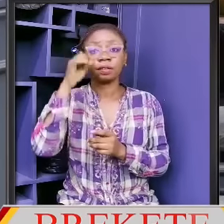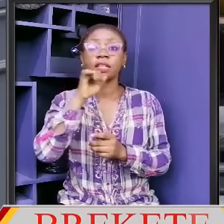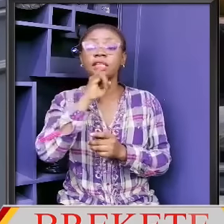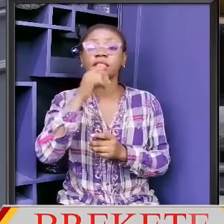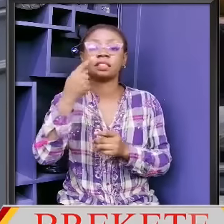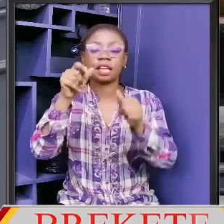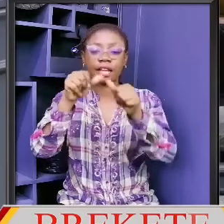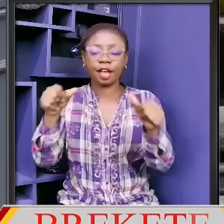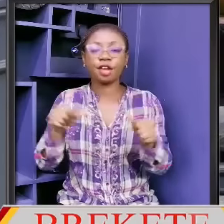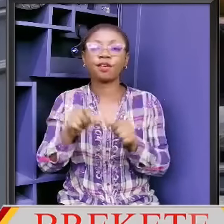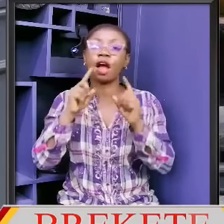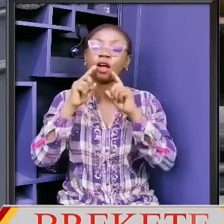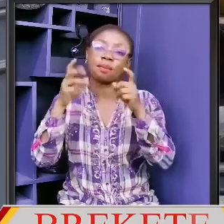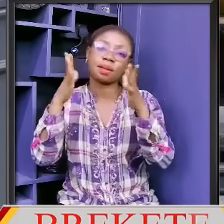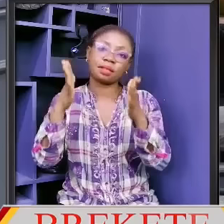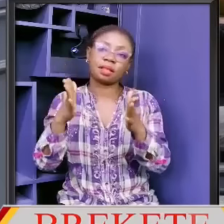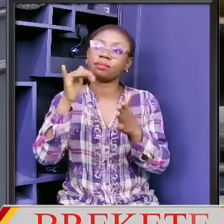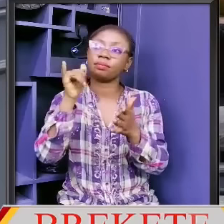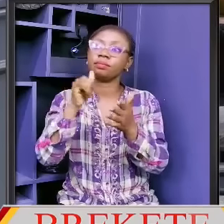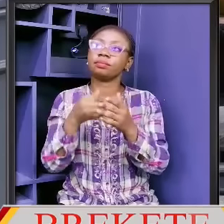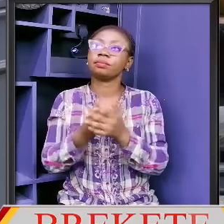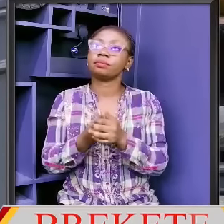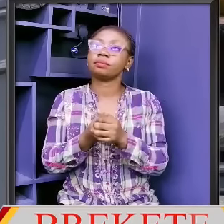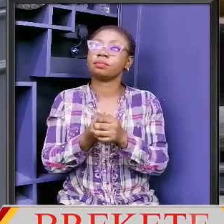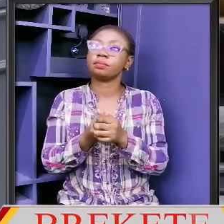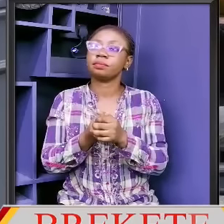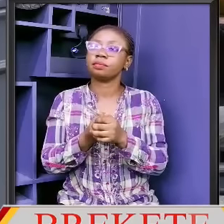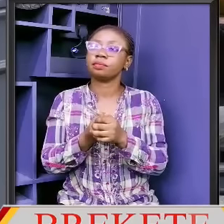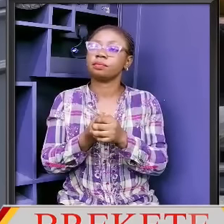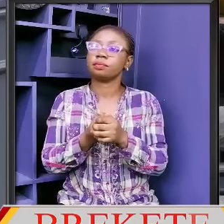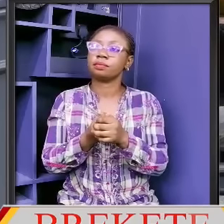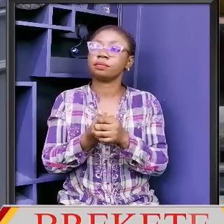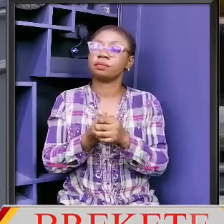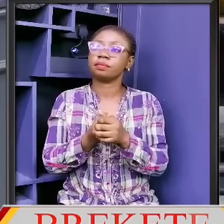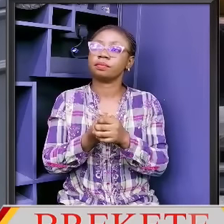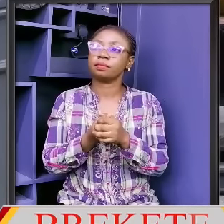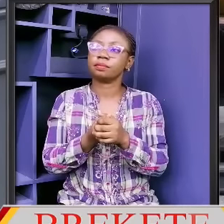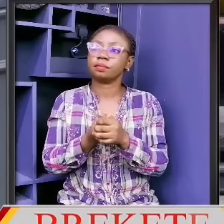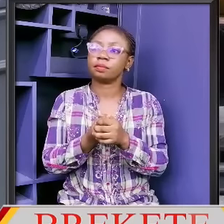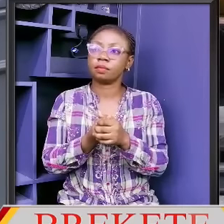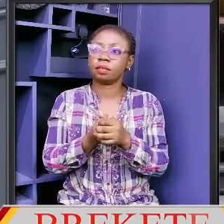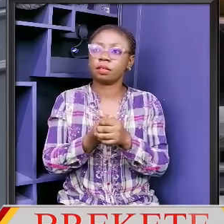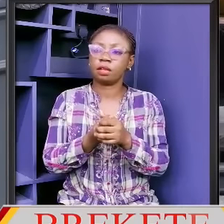Let's appreciate the area commander. You know his name? I have the name.